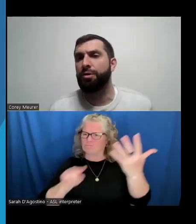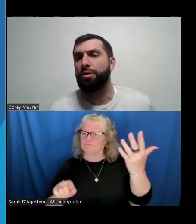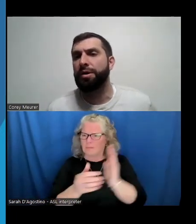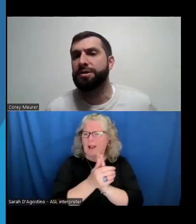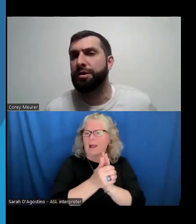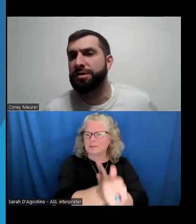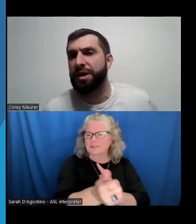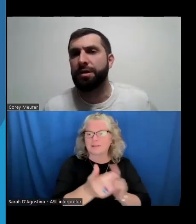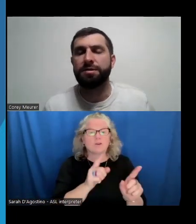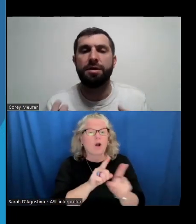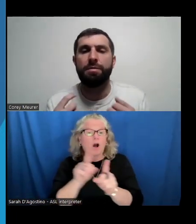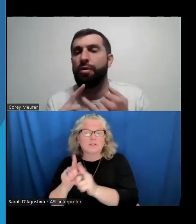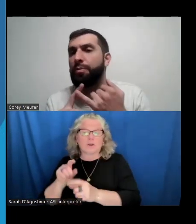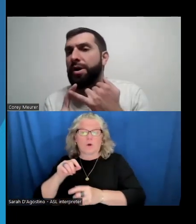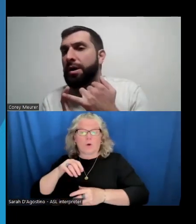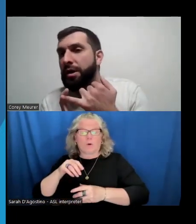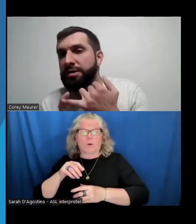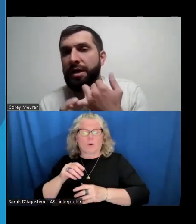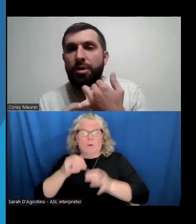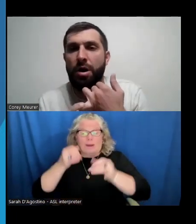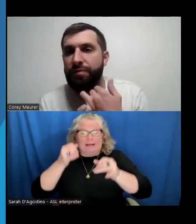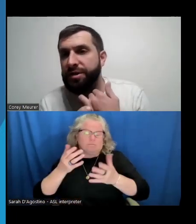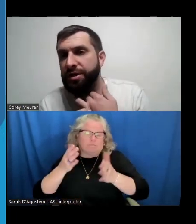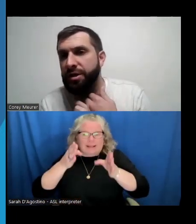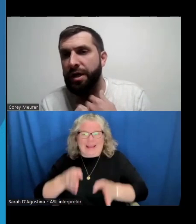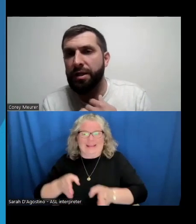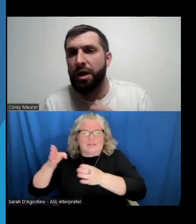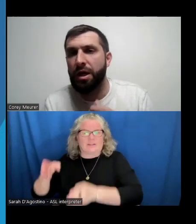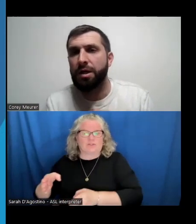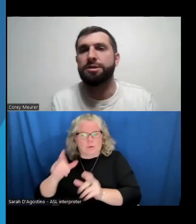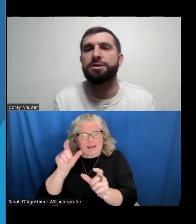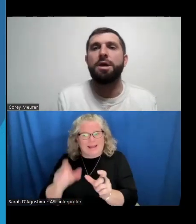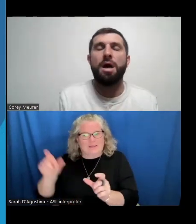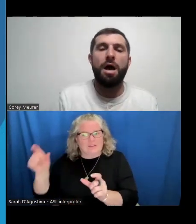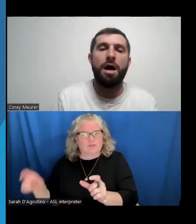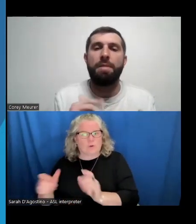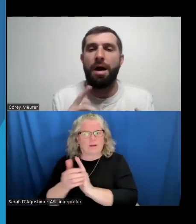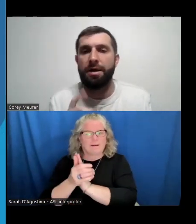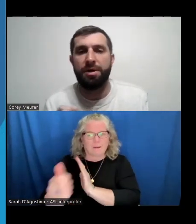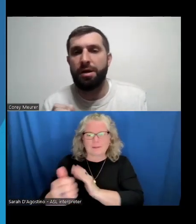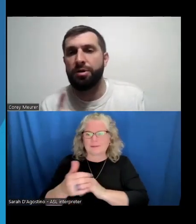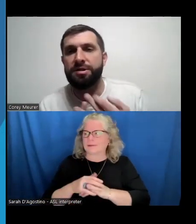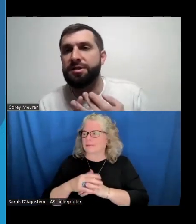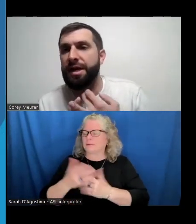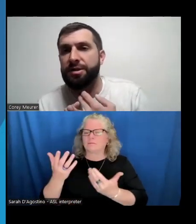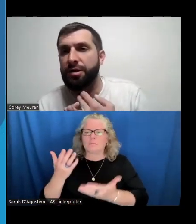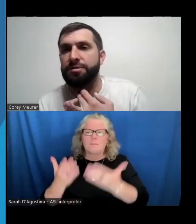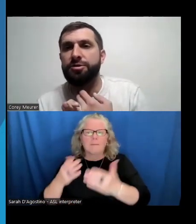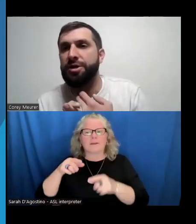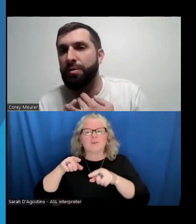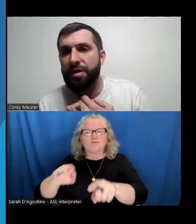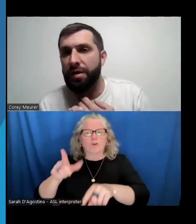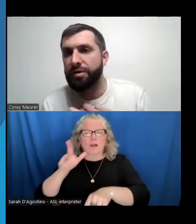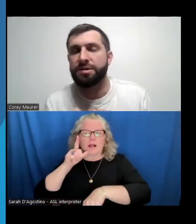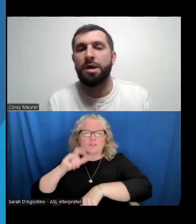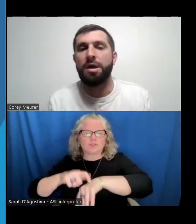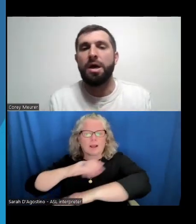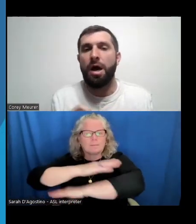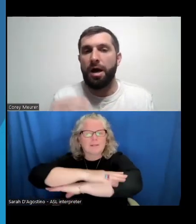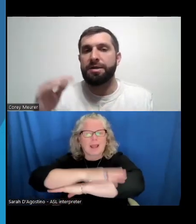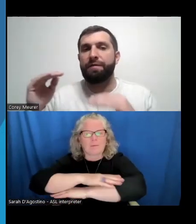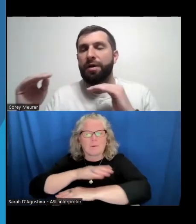individuals, learning certain skills, appropriate table conversation at lunch, how to be able to take turns or share with